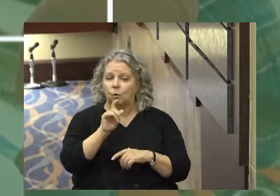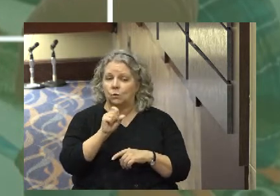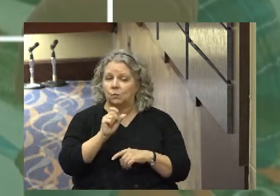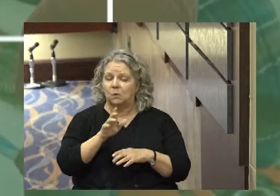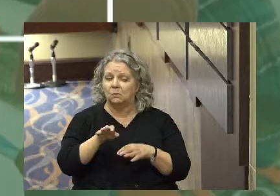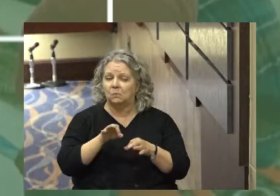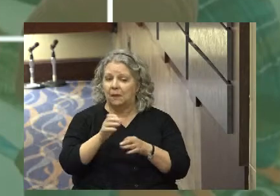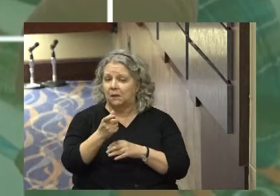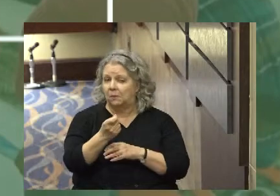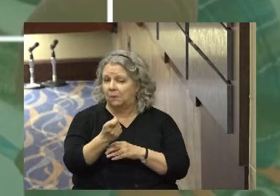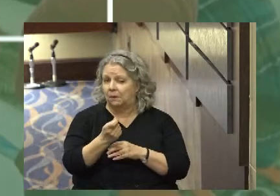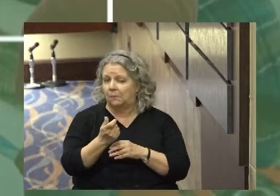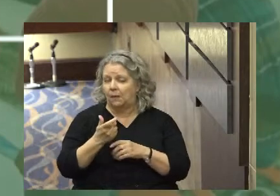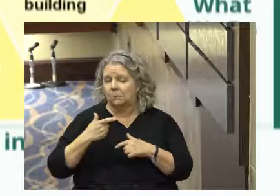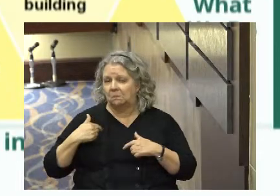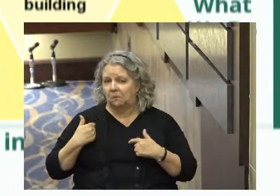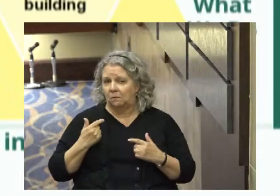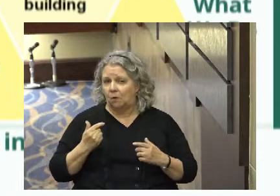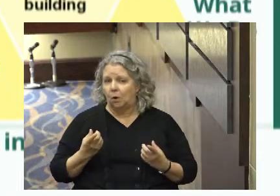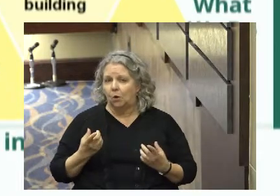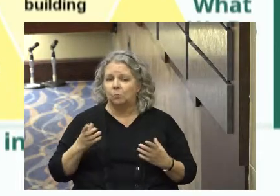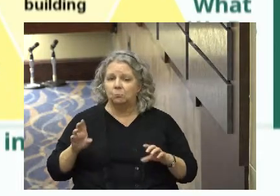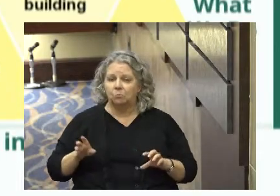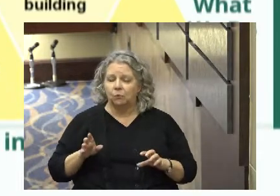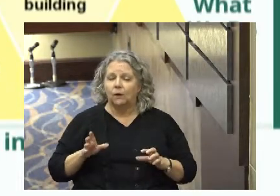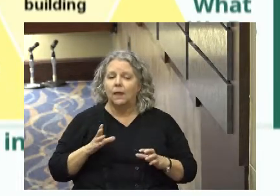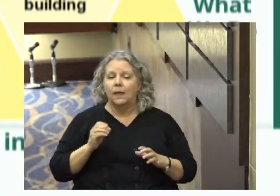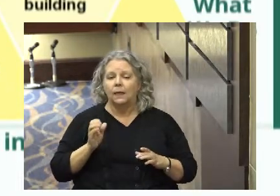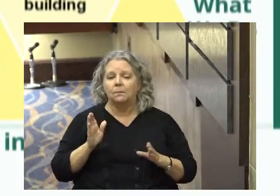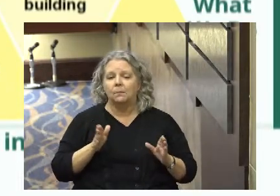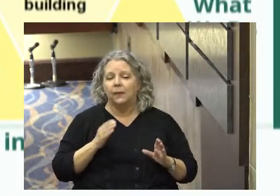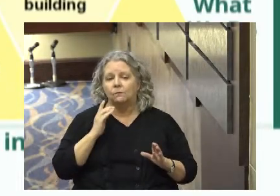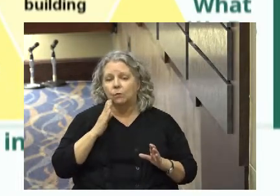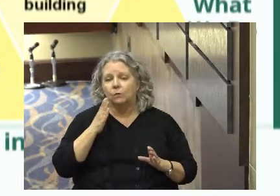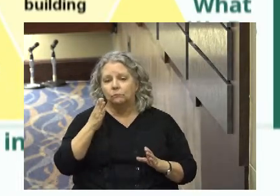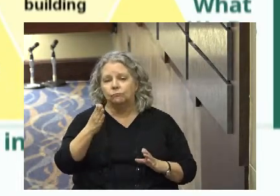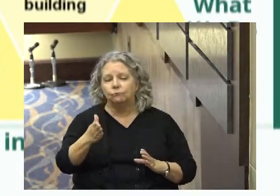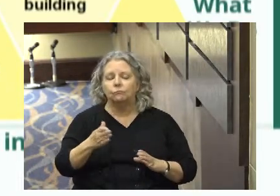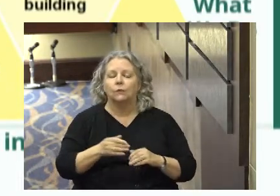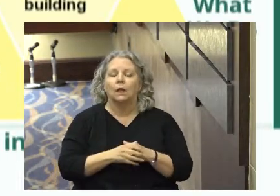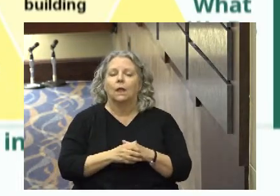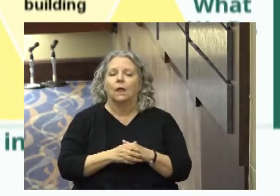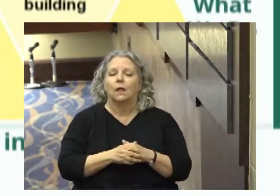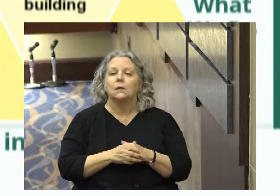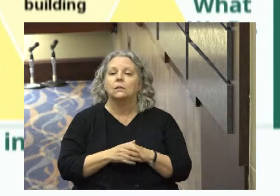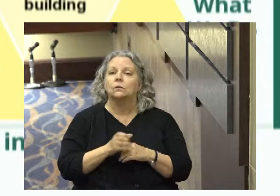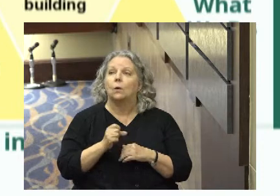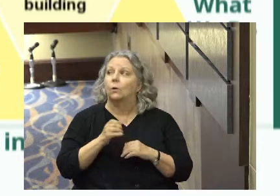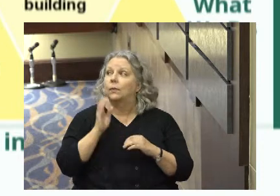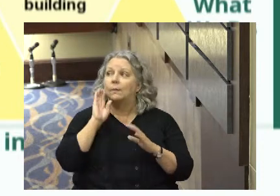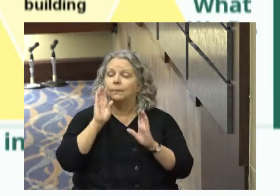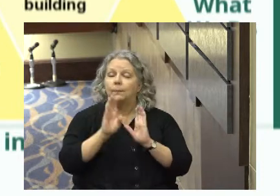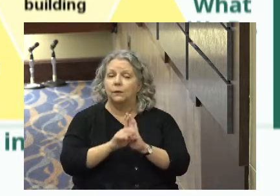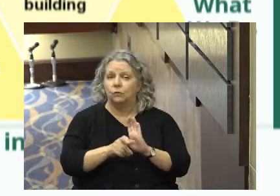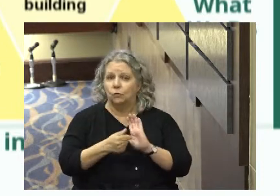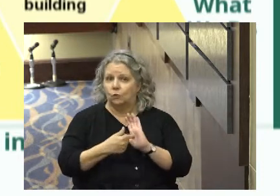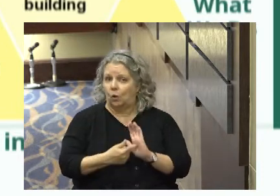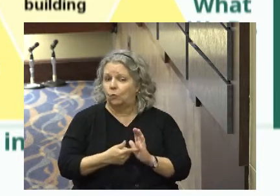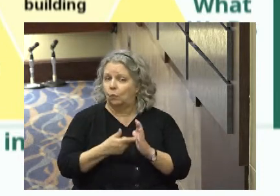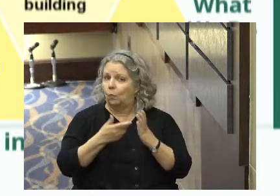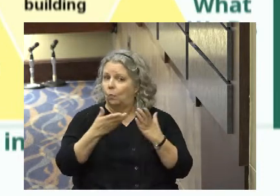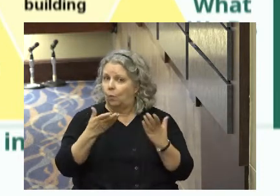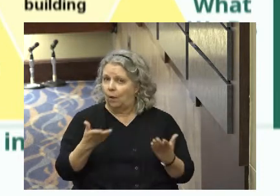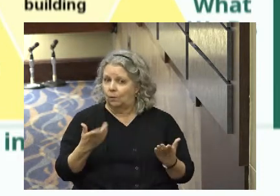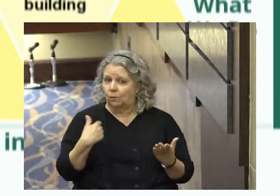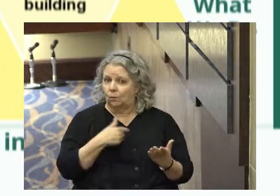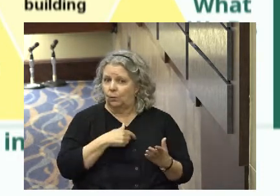bit about our strategy long term. So here is a picture that kind of depicts what we're about, and we are a community